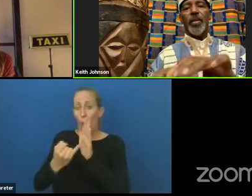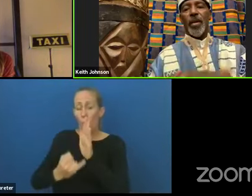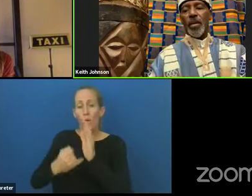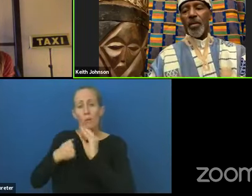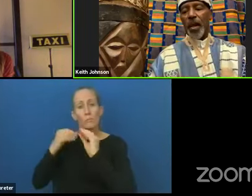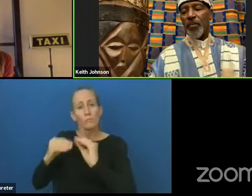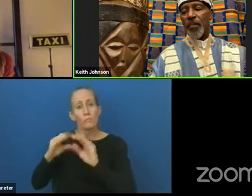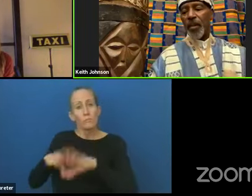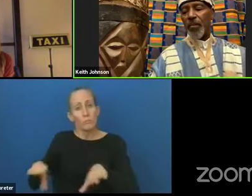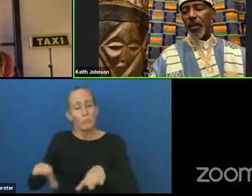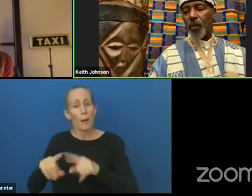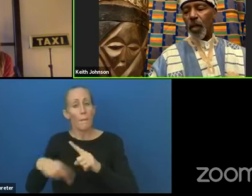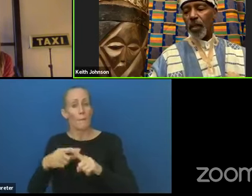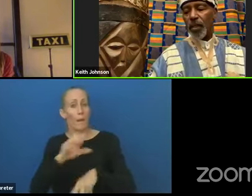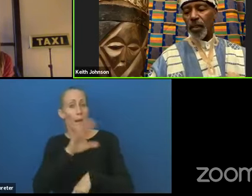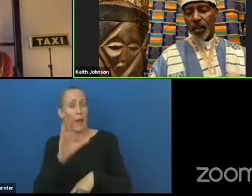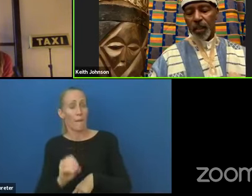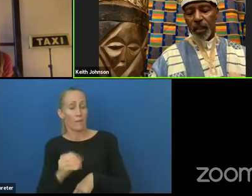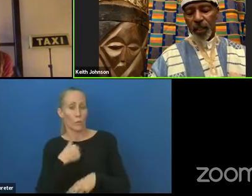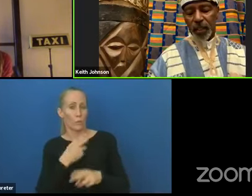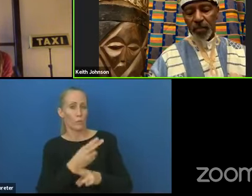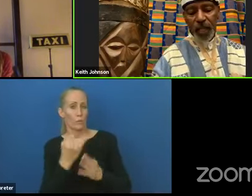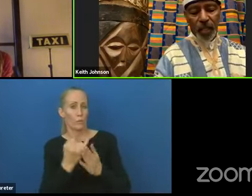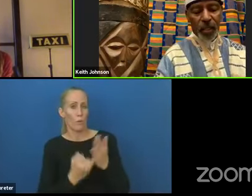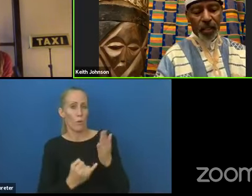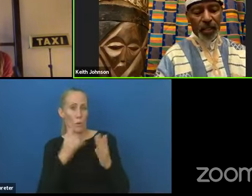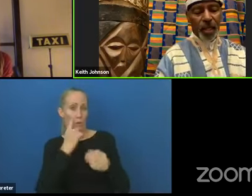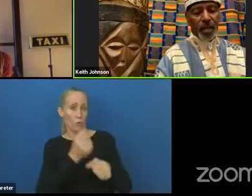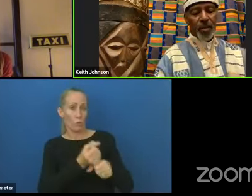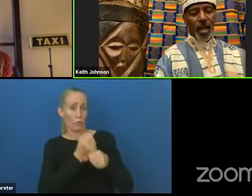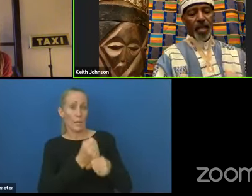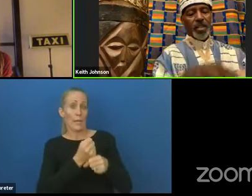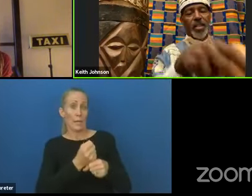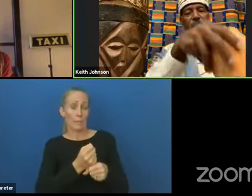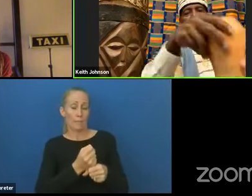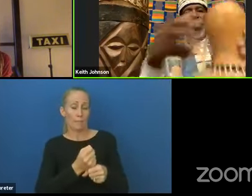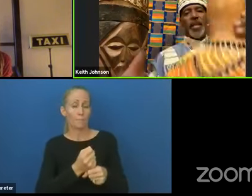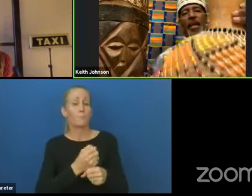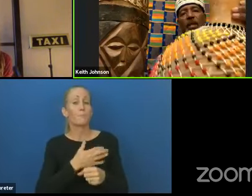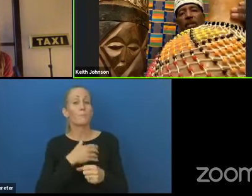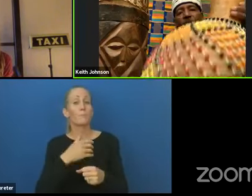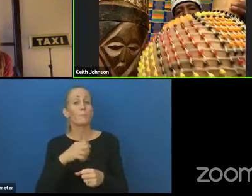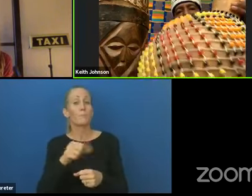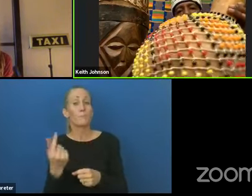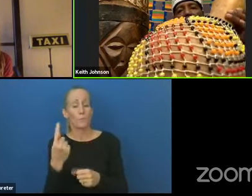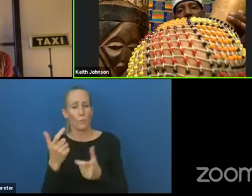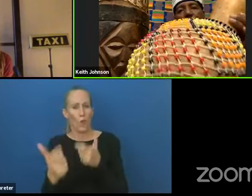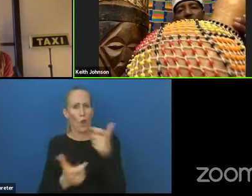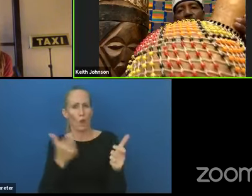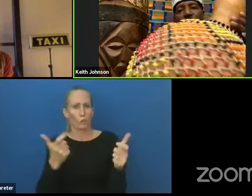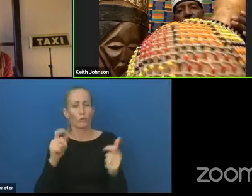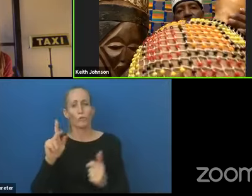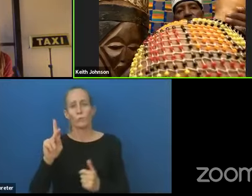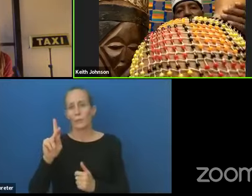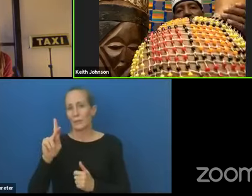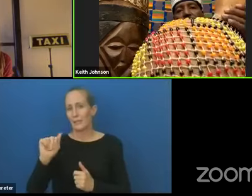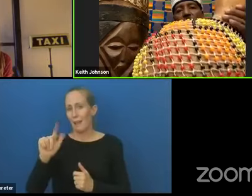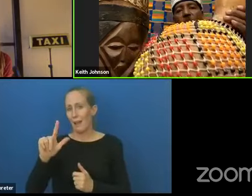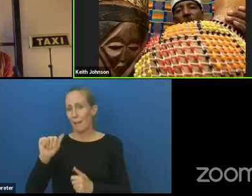Africa. My favorite one is my large calabash that I made from down